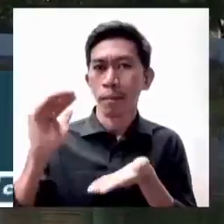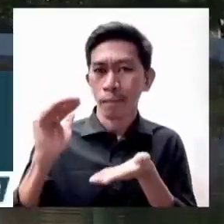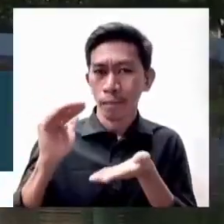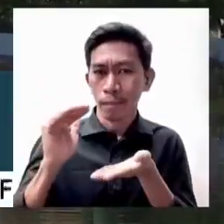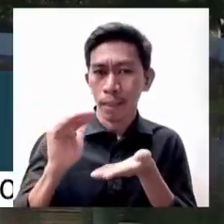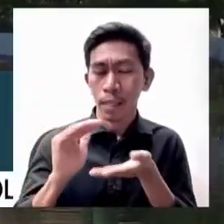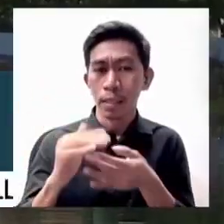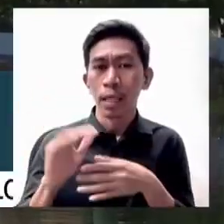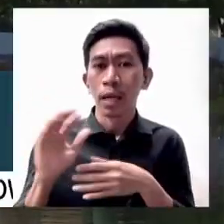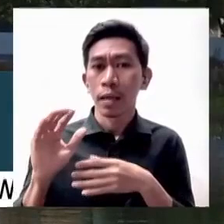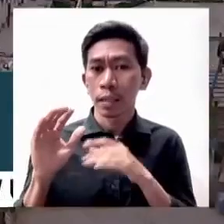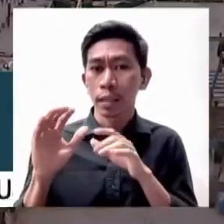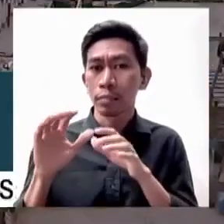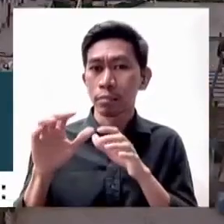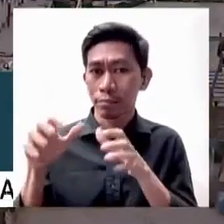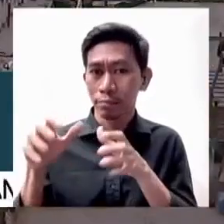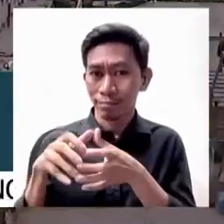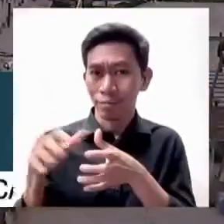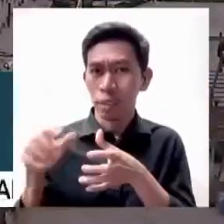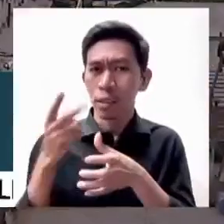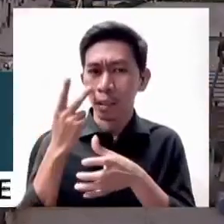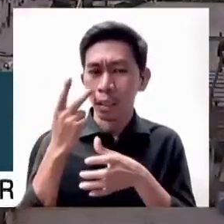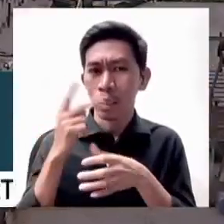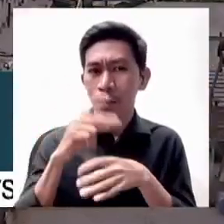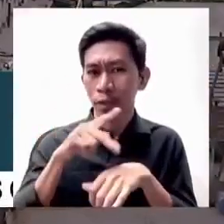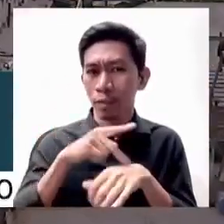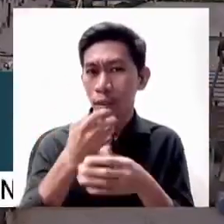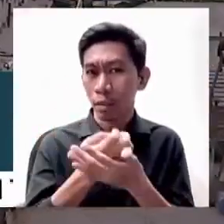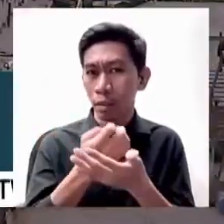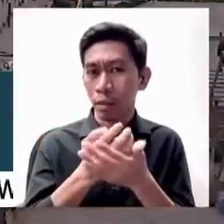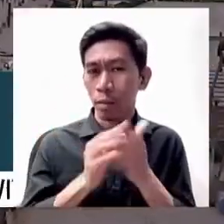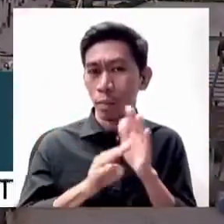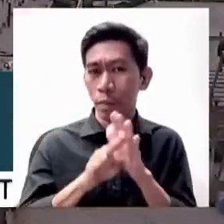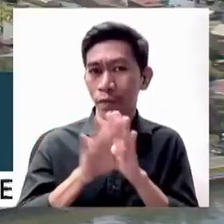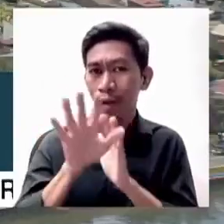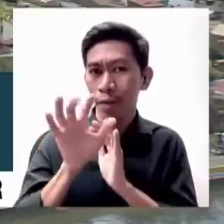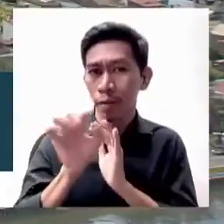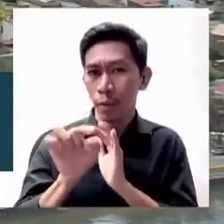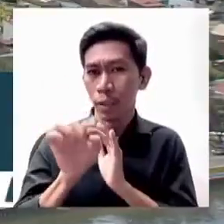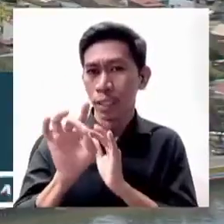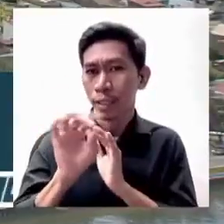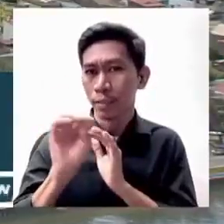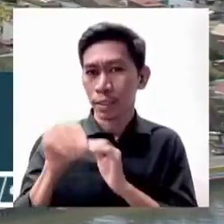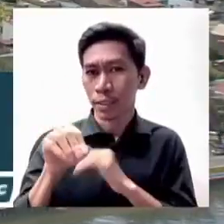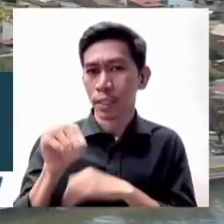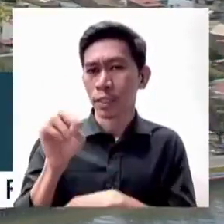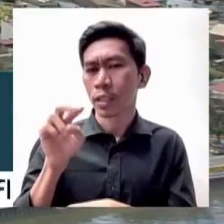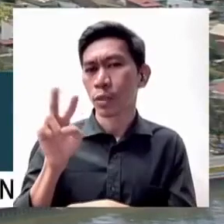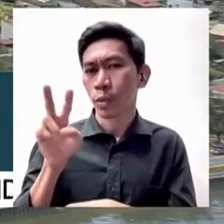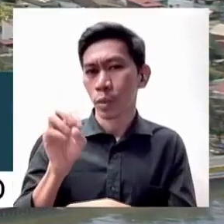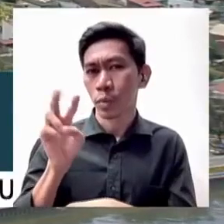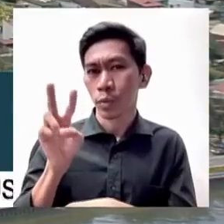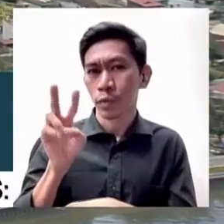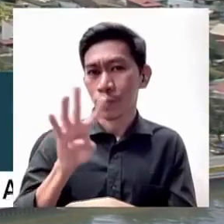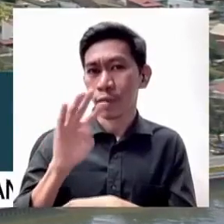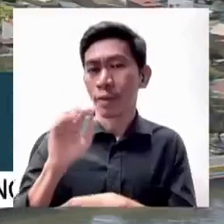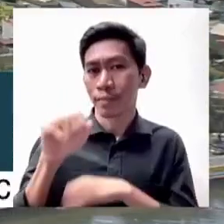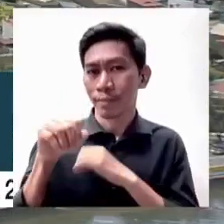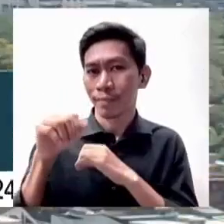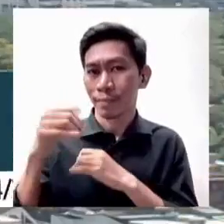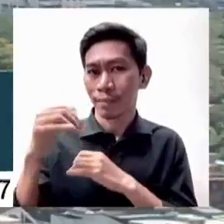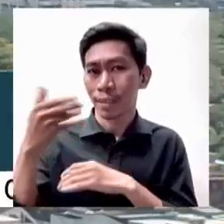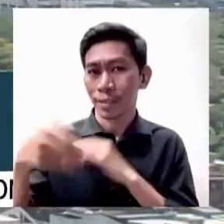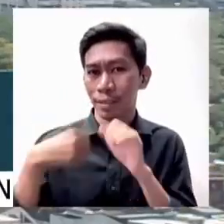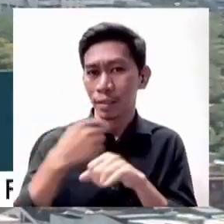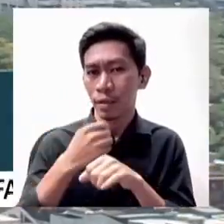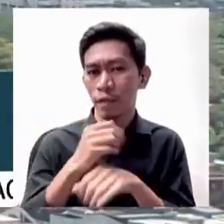sees the Philippine economy growing by an average of 5.8% in 2024, an improvement from its 5.6% forecast